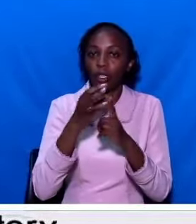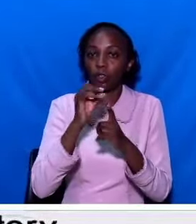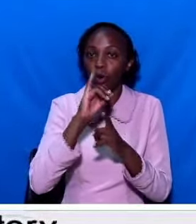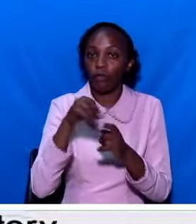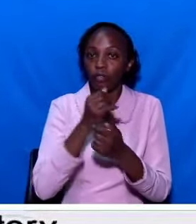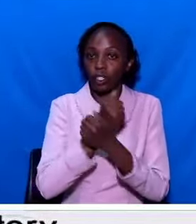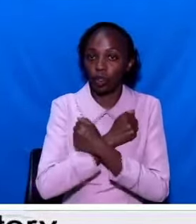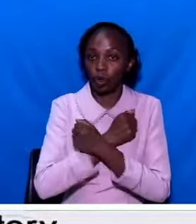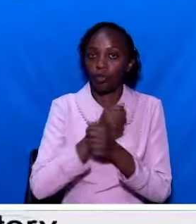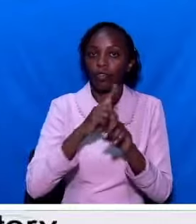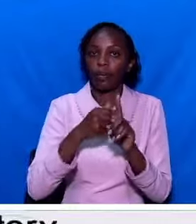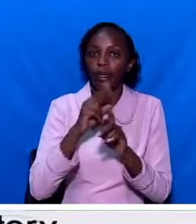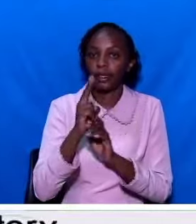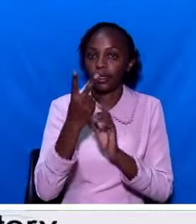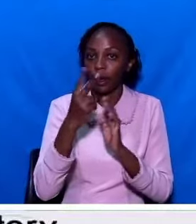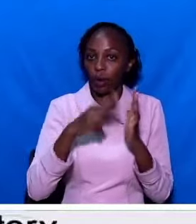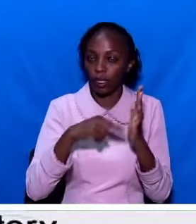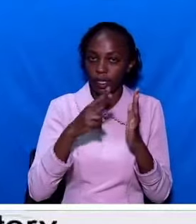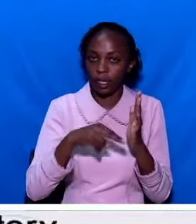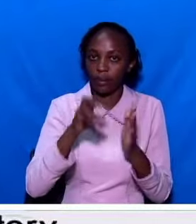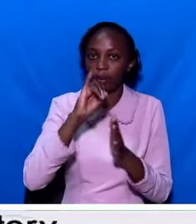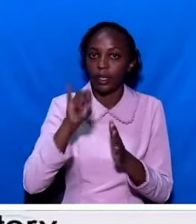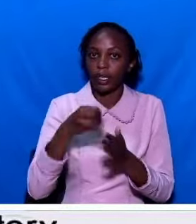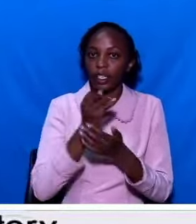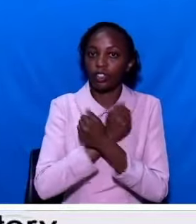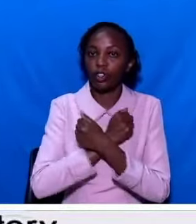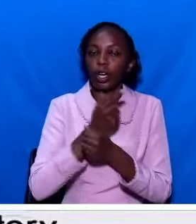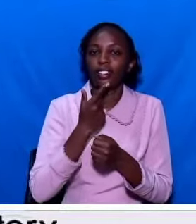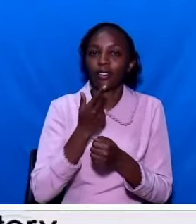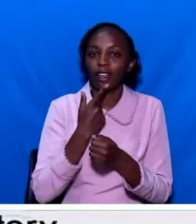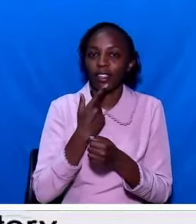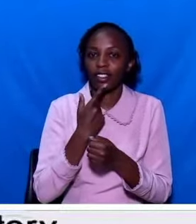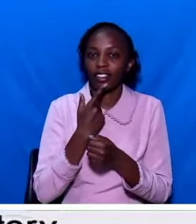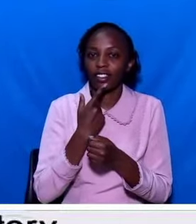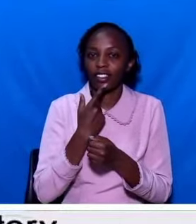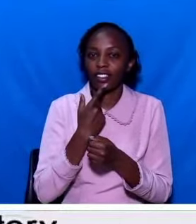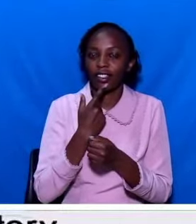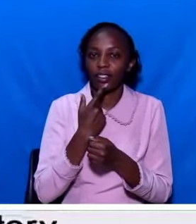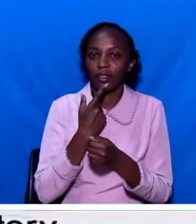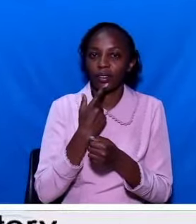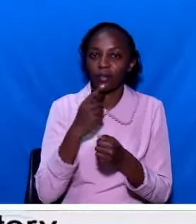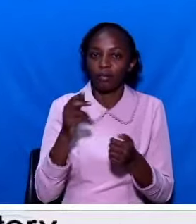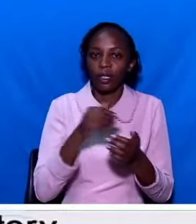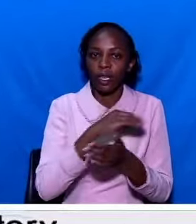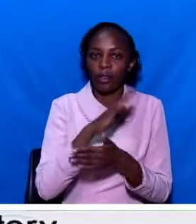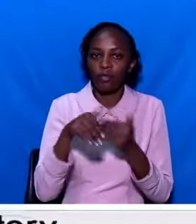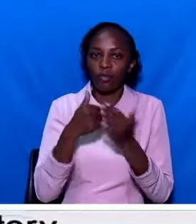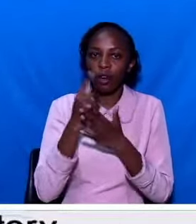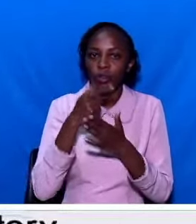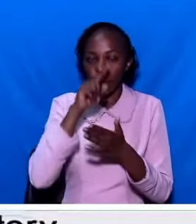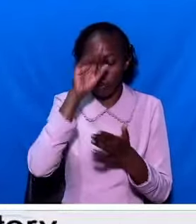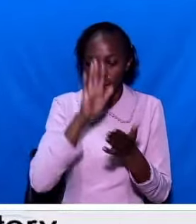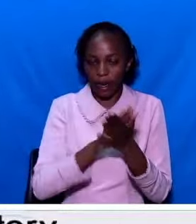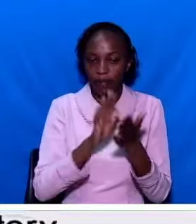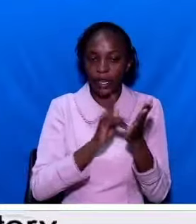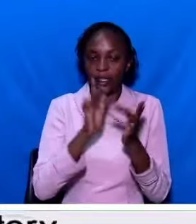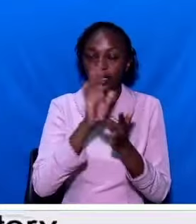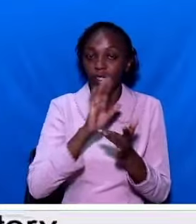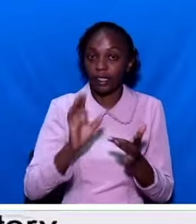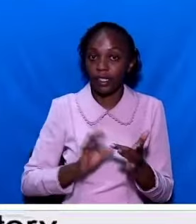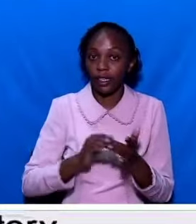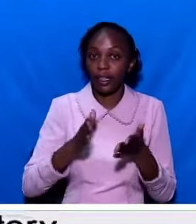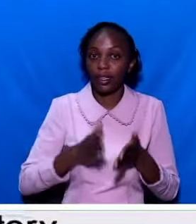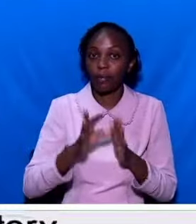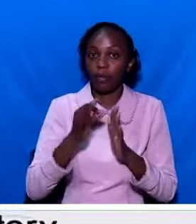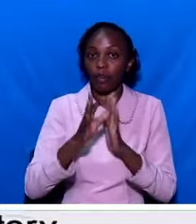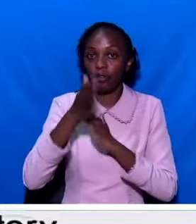reading. John says that everyone who believes that Jesus Christ is born of God, and everyone